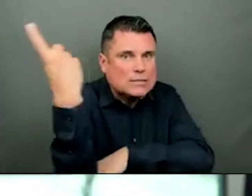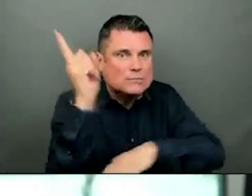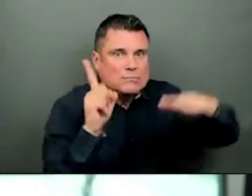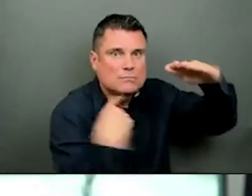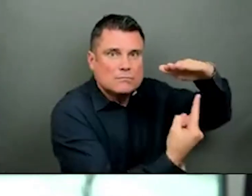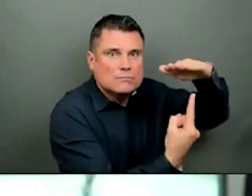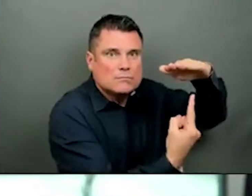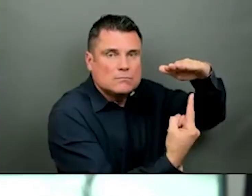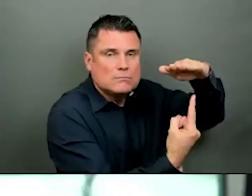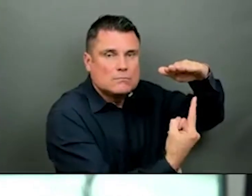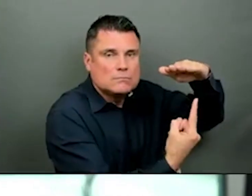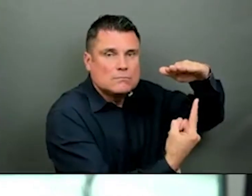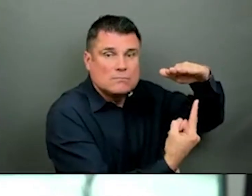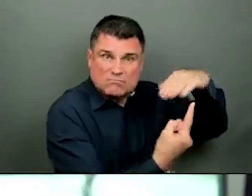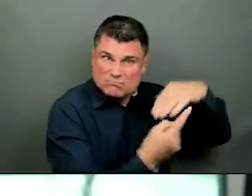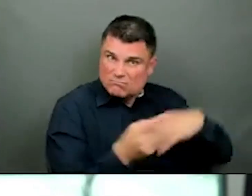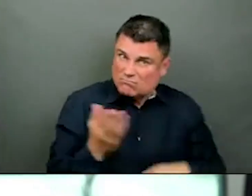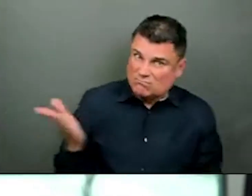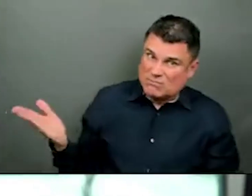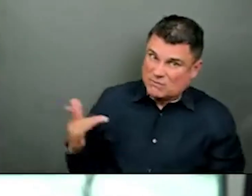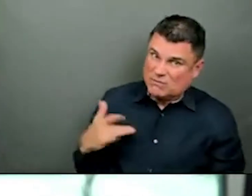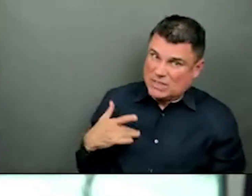home? So